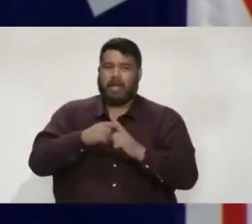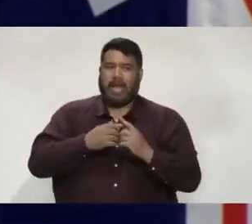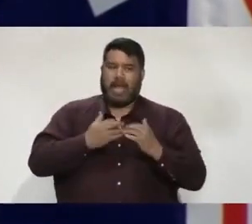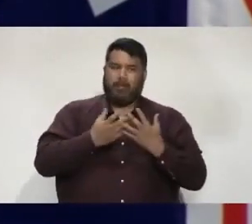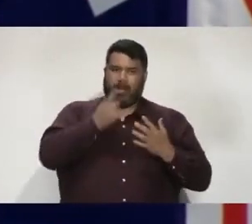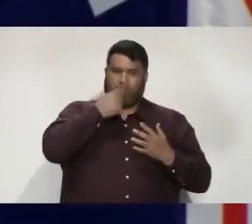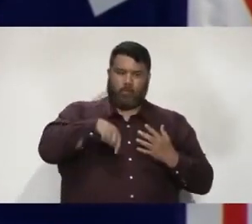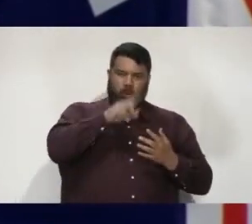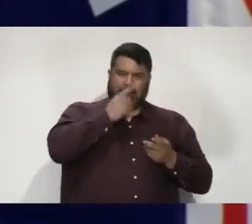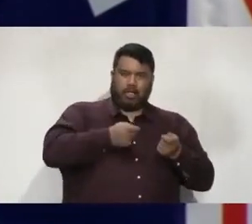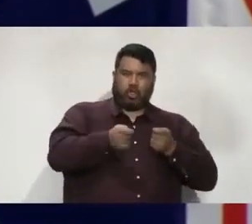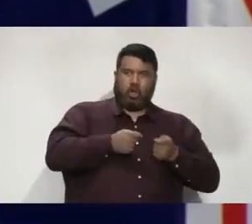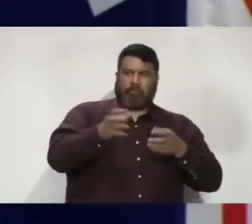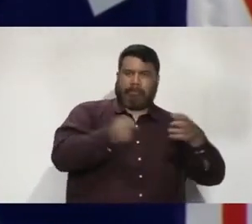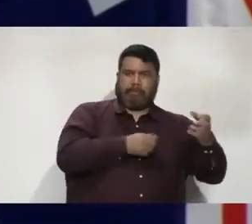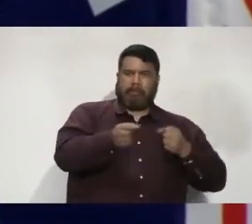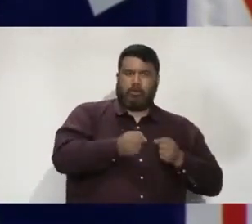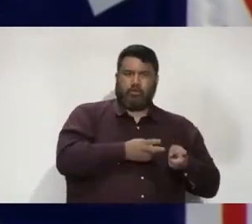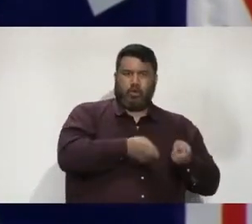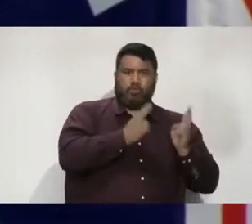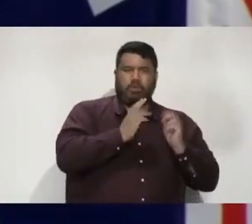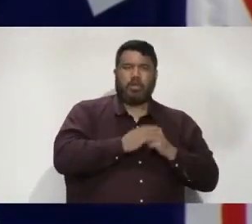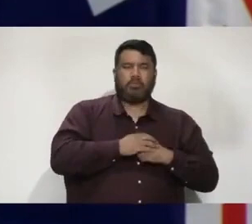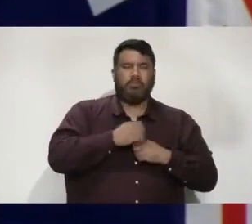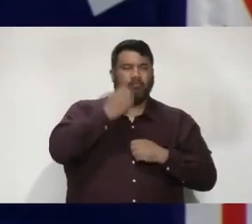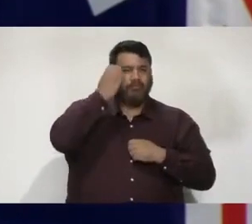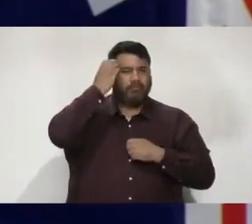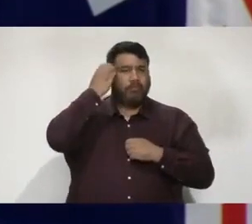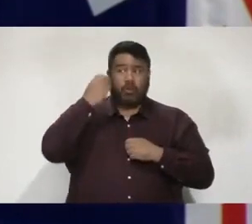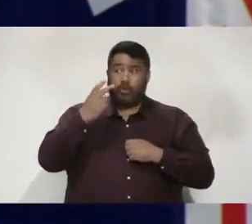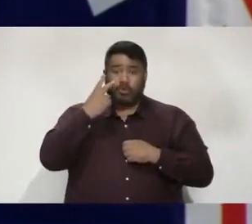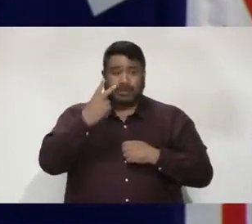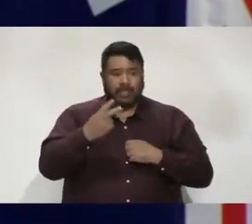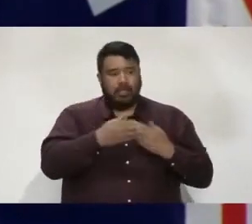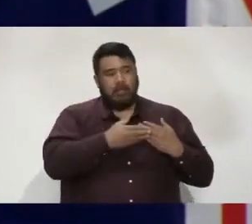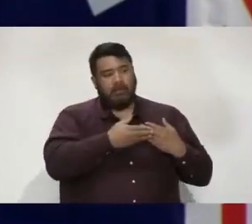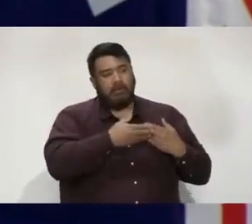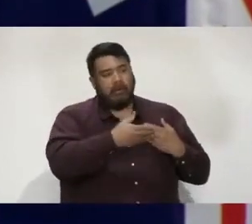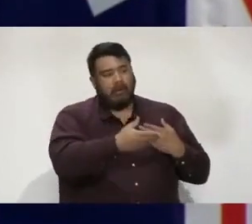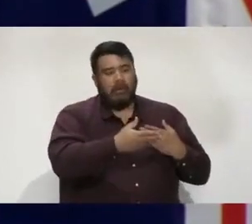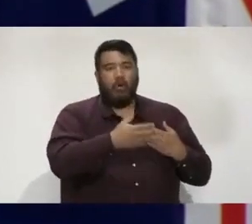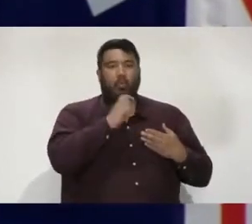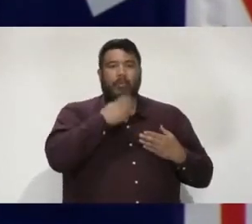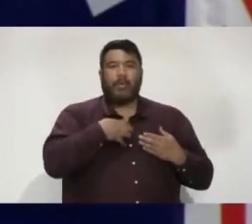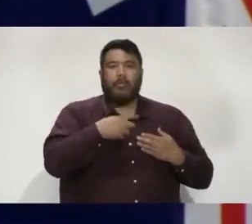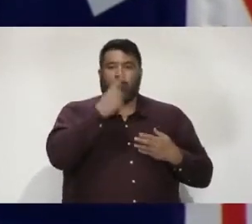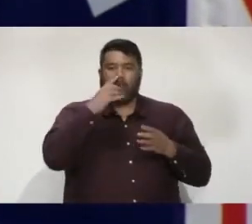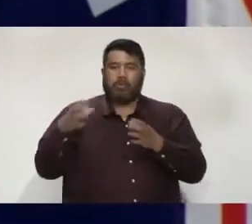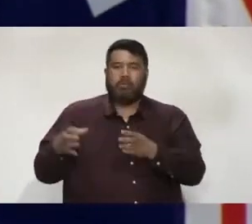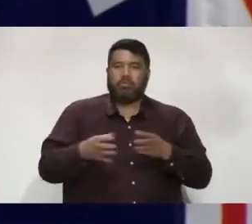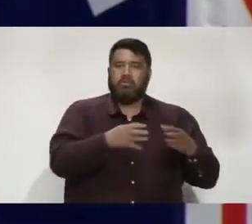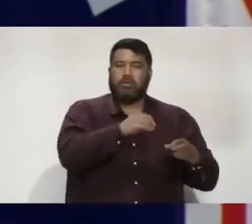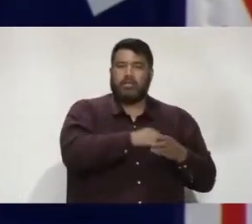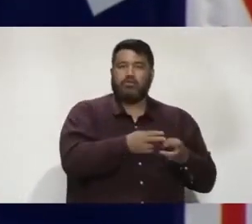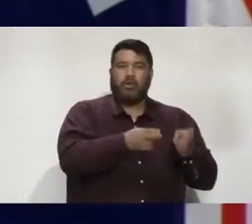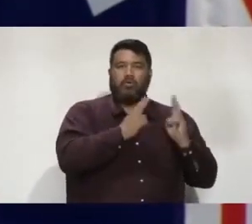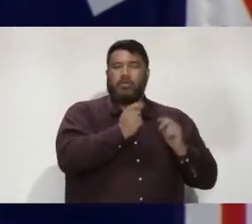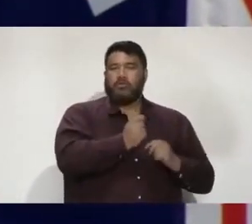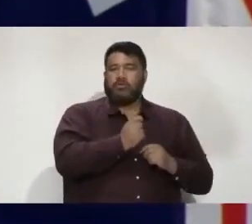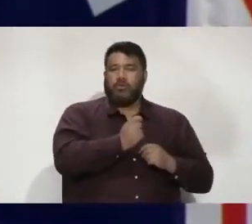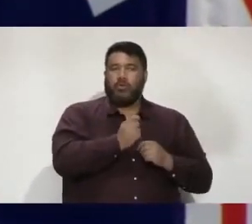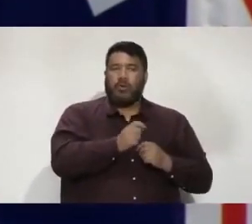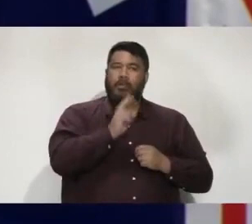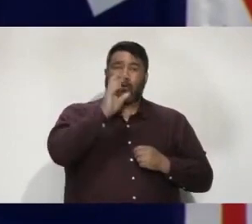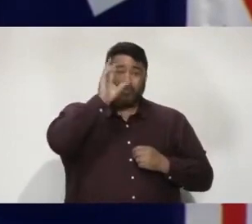the data shows, actually those numbers are climbing in the next period. It's a 14-day cycle of activity, of course, so you can't